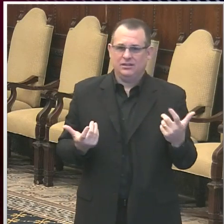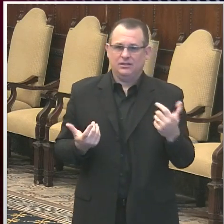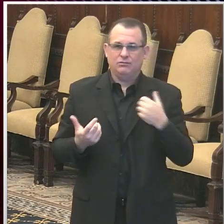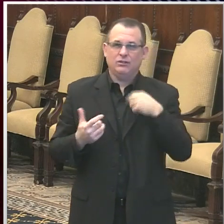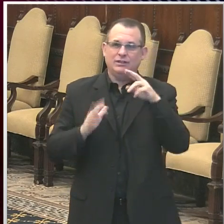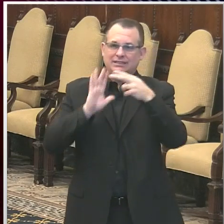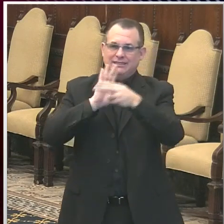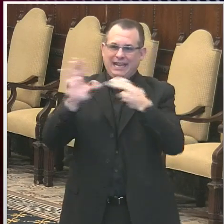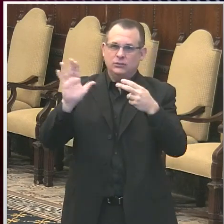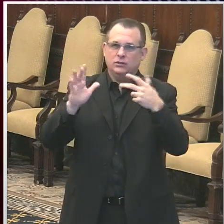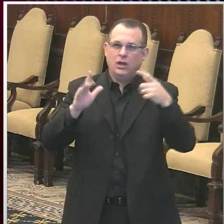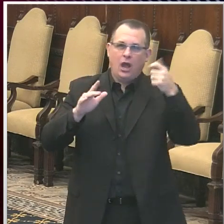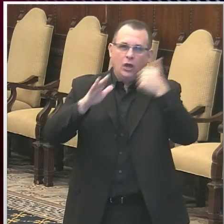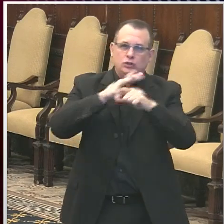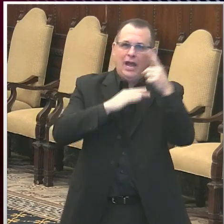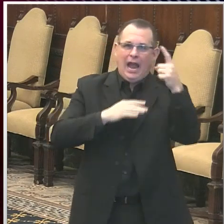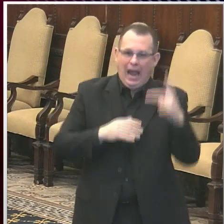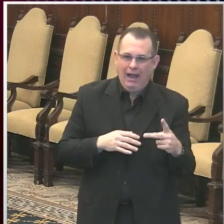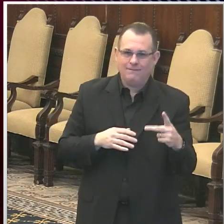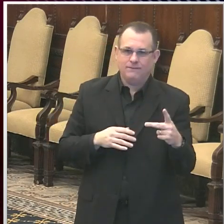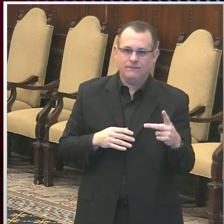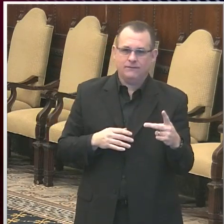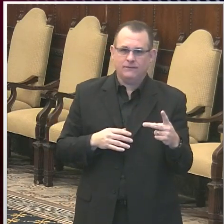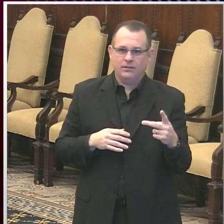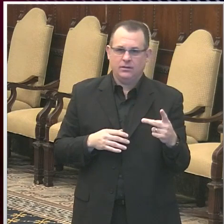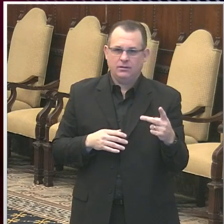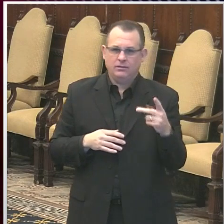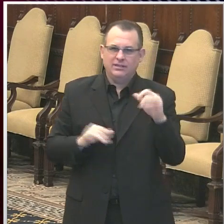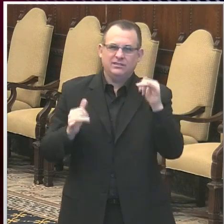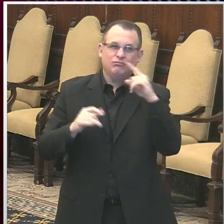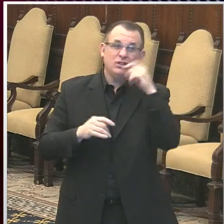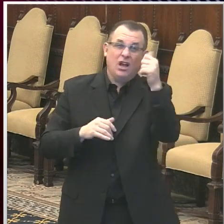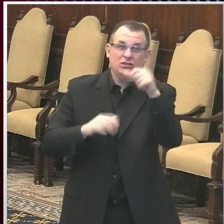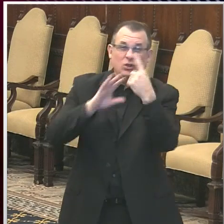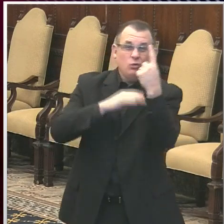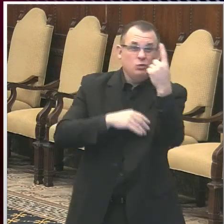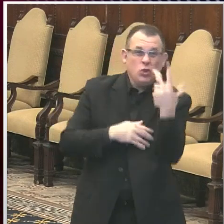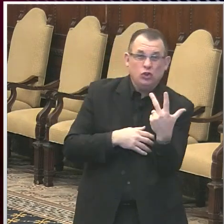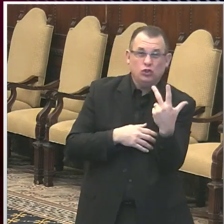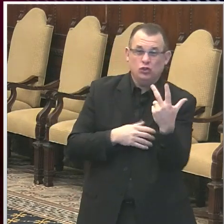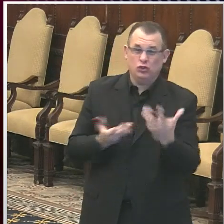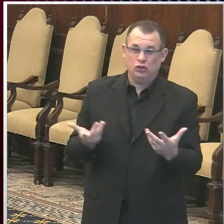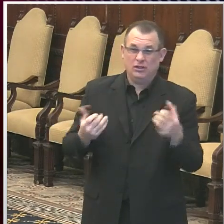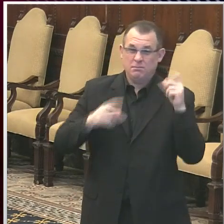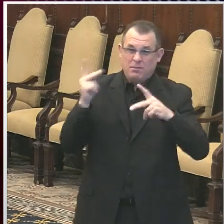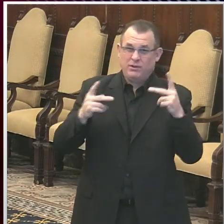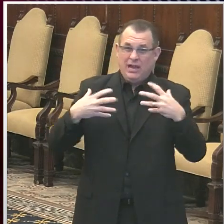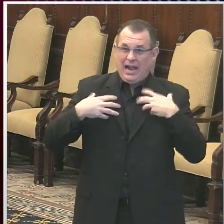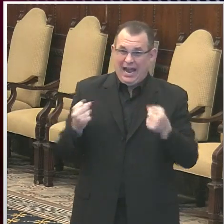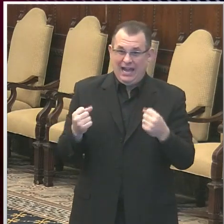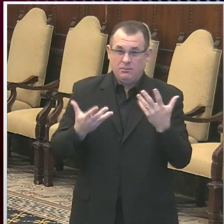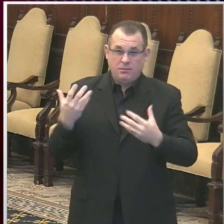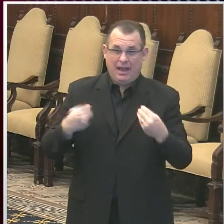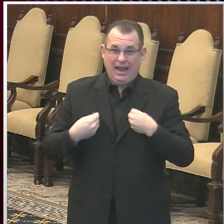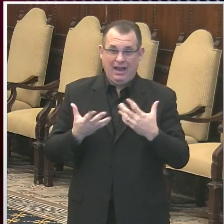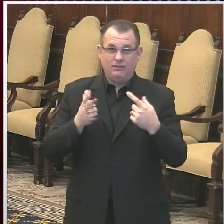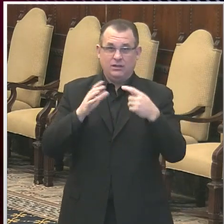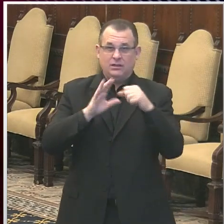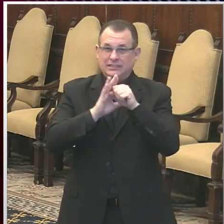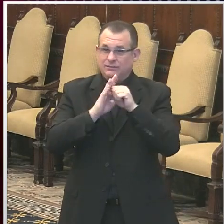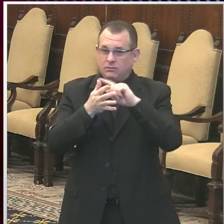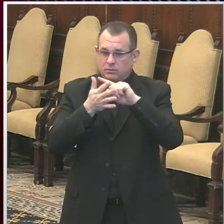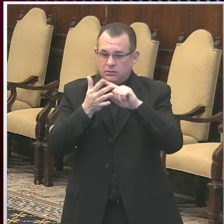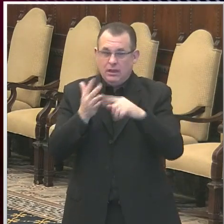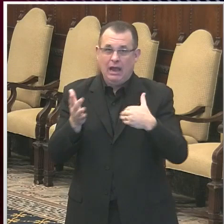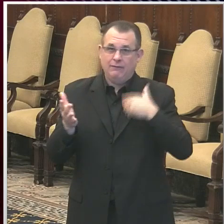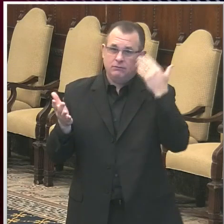maybe less than a third of the cases that are out there. We're not even testing people who are otherwise young and healthy who may have these symptoms, and we're certainly not testing people